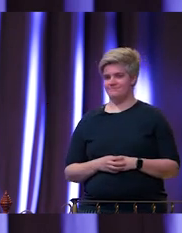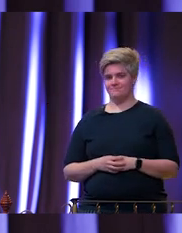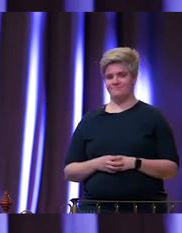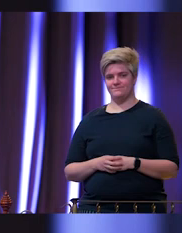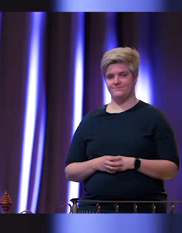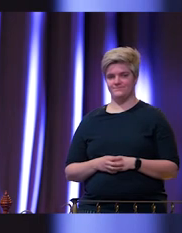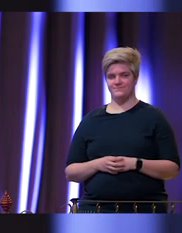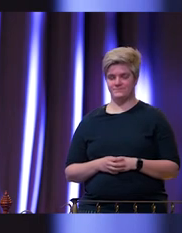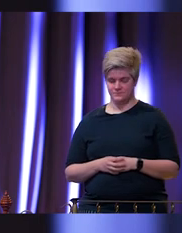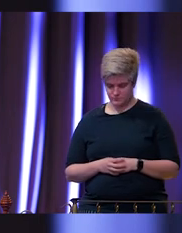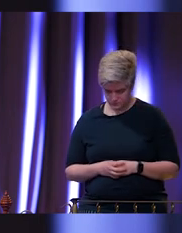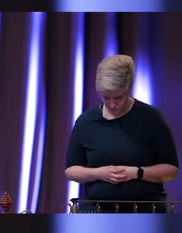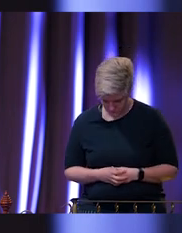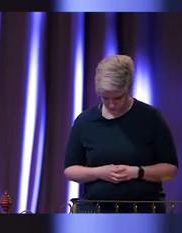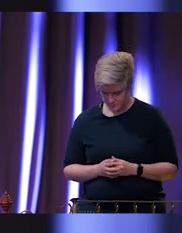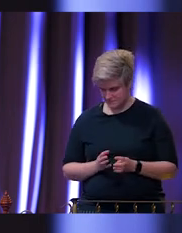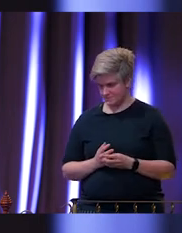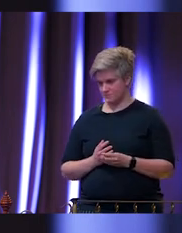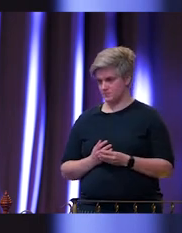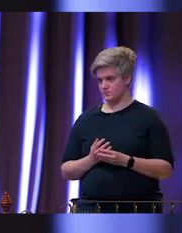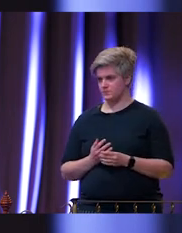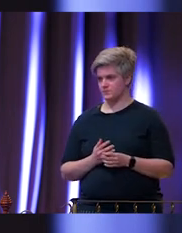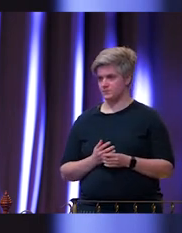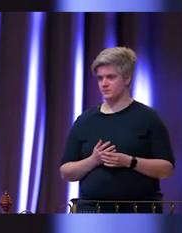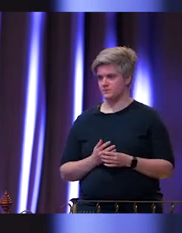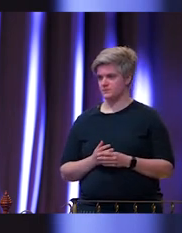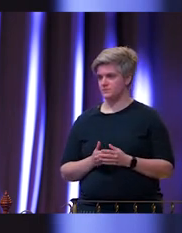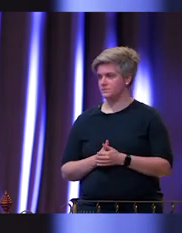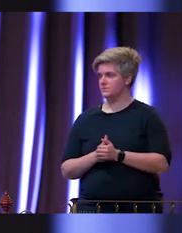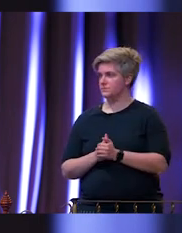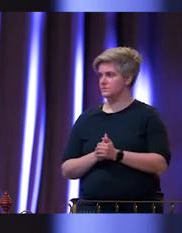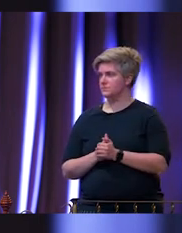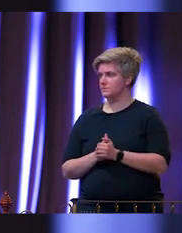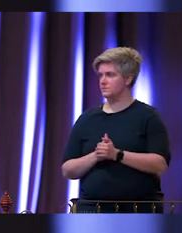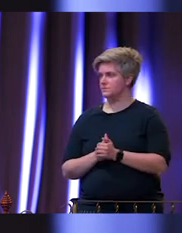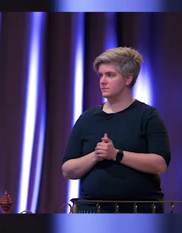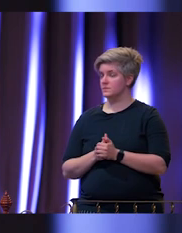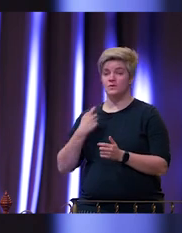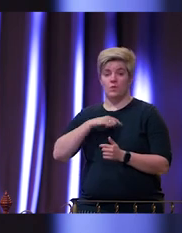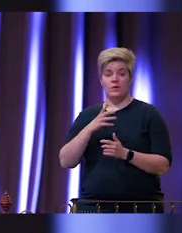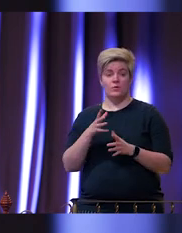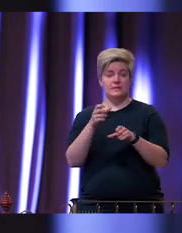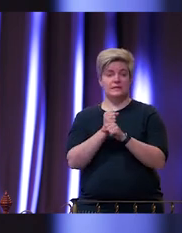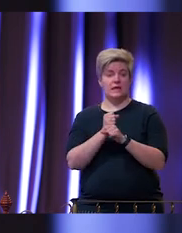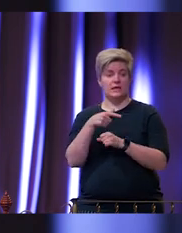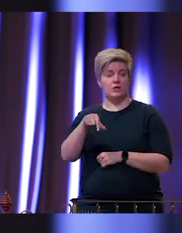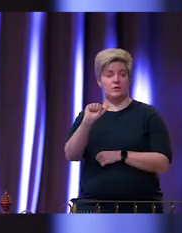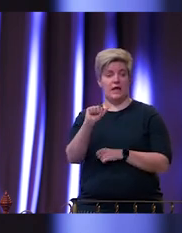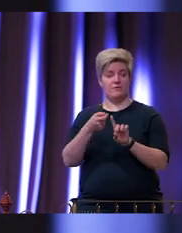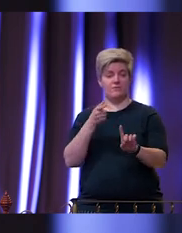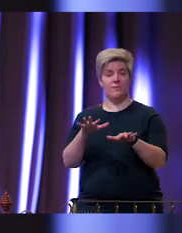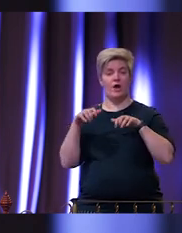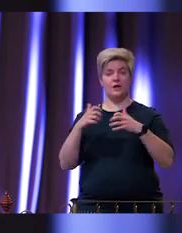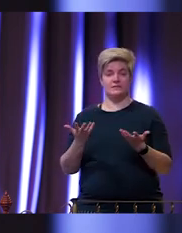So we will be taking Q&A from the audience here with in-person folks, but we also have quite a few people who are